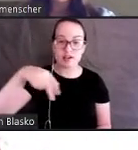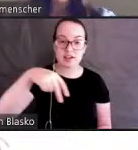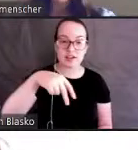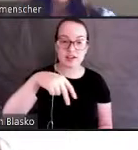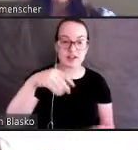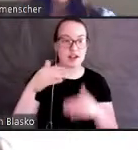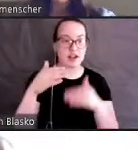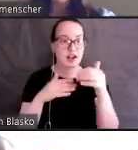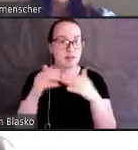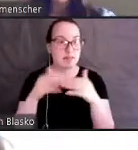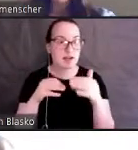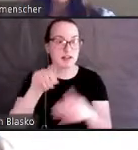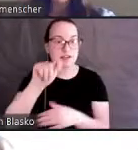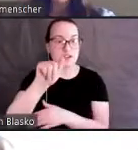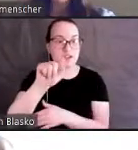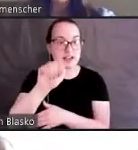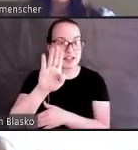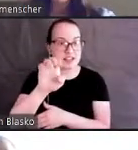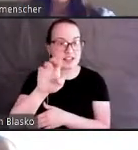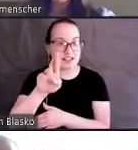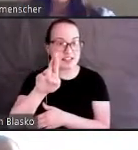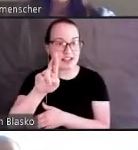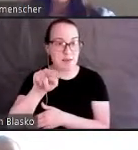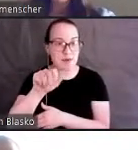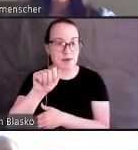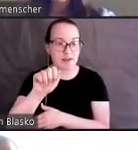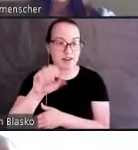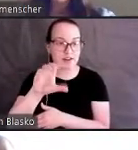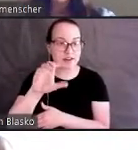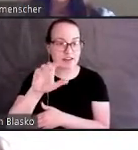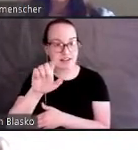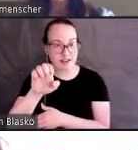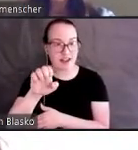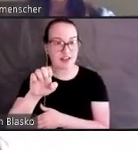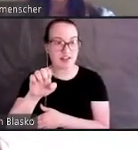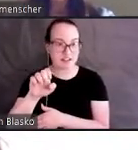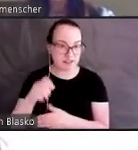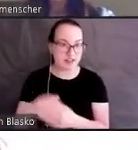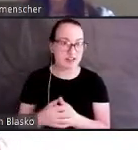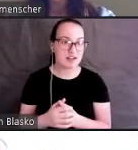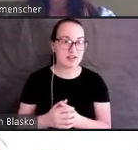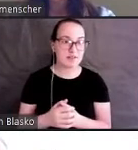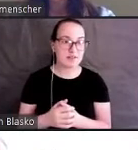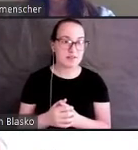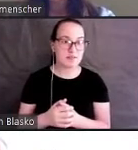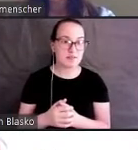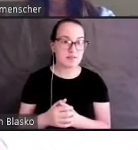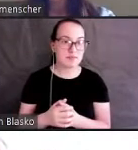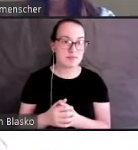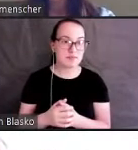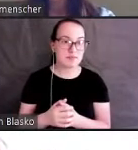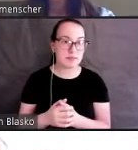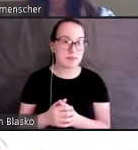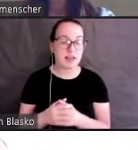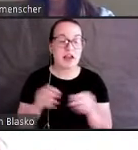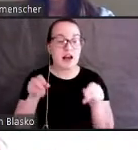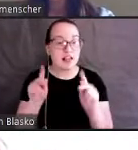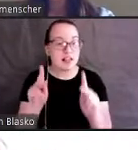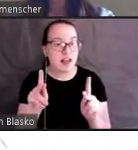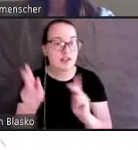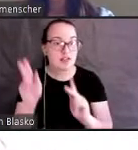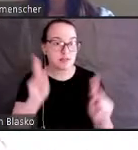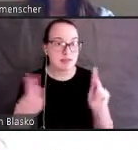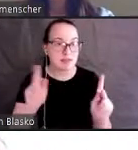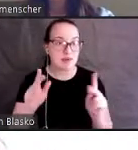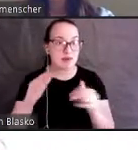the midst of the Israelite camp. God allows his people to build a temple so that the